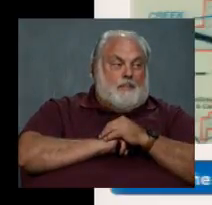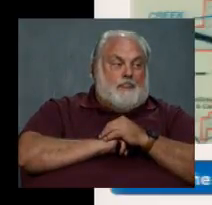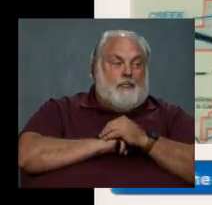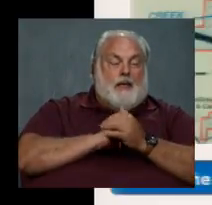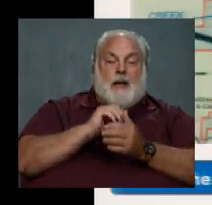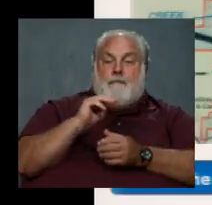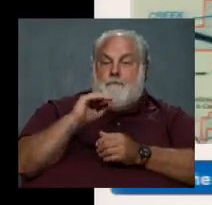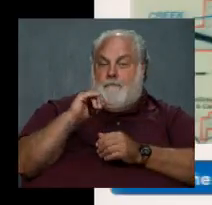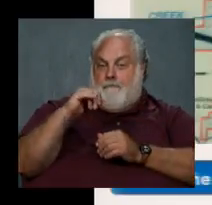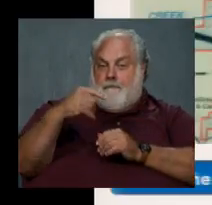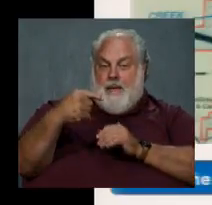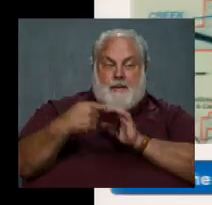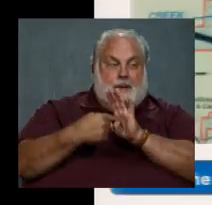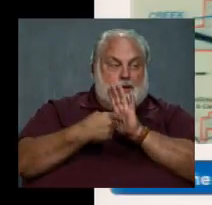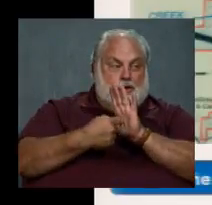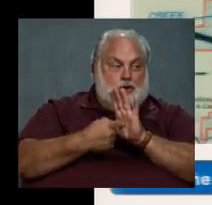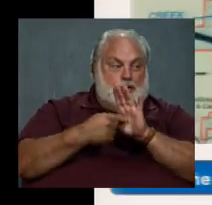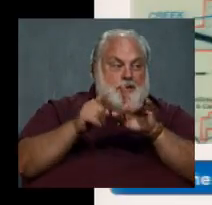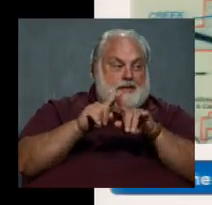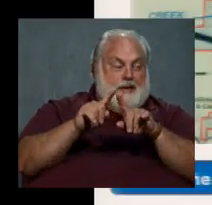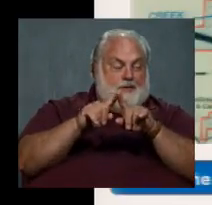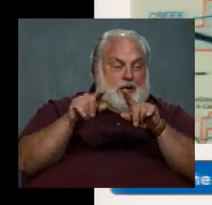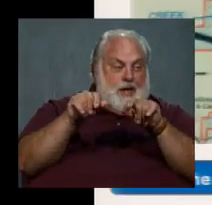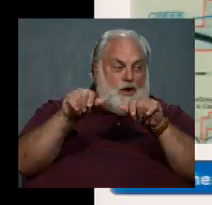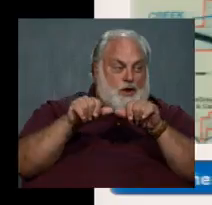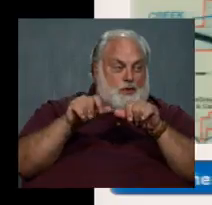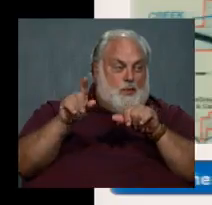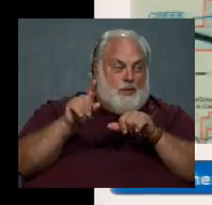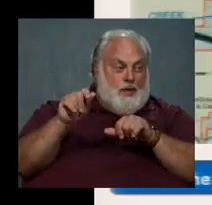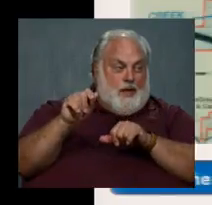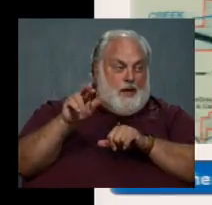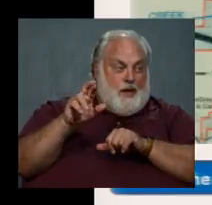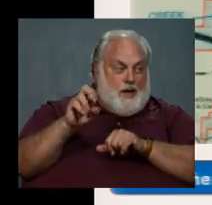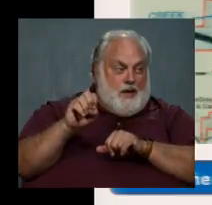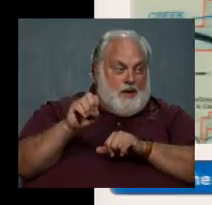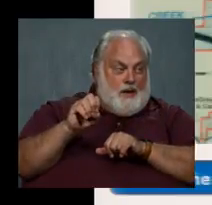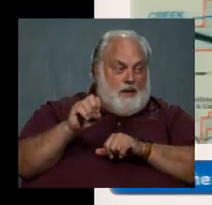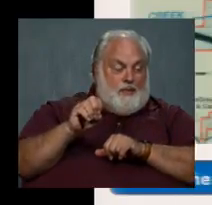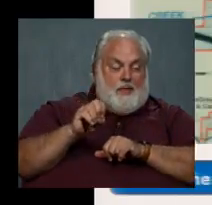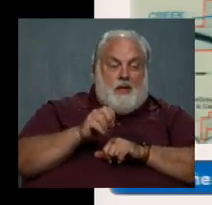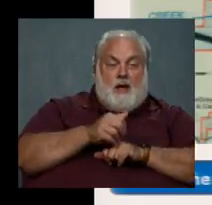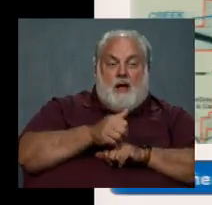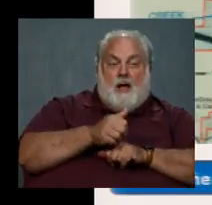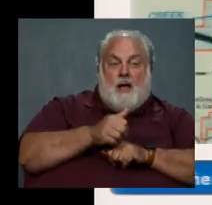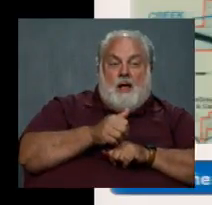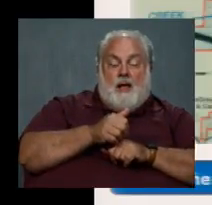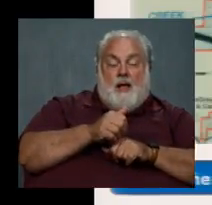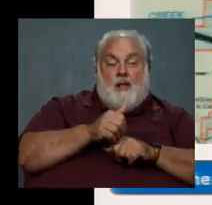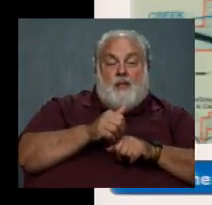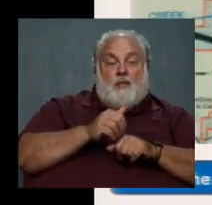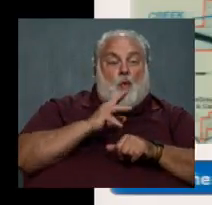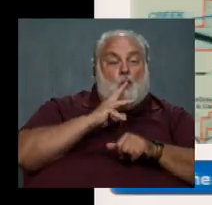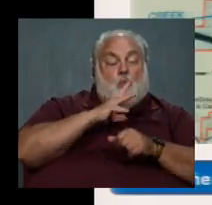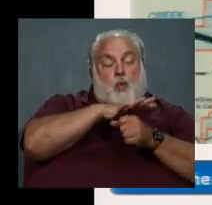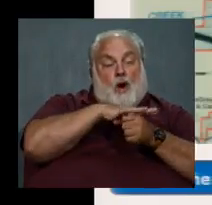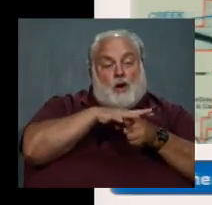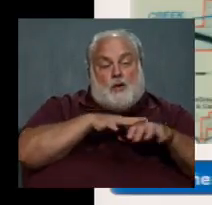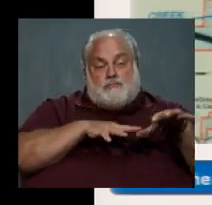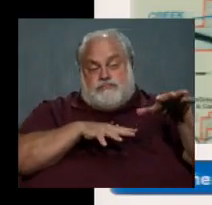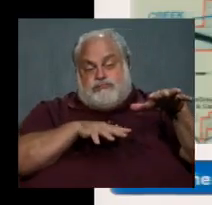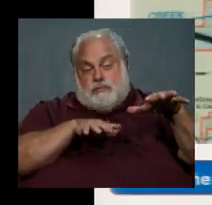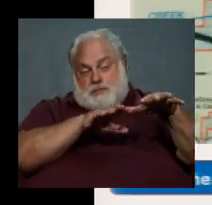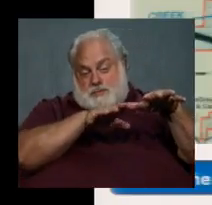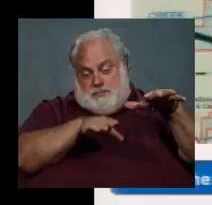map showing the areas where they are. The other is that upper pool and lower pool, there's a difference of